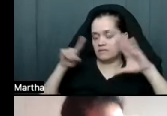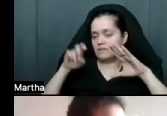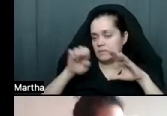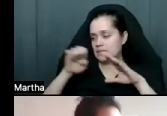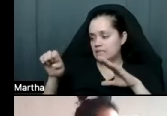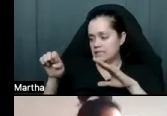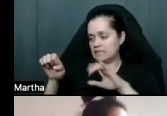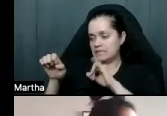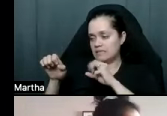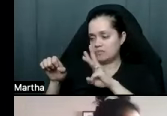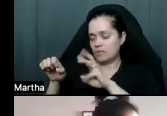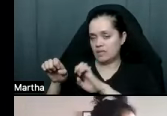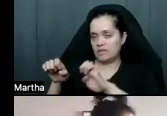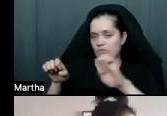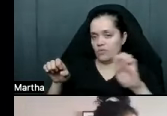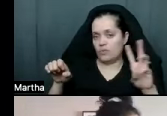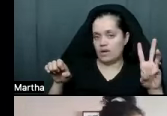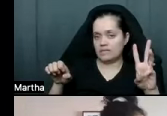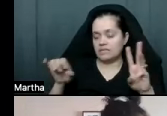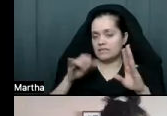same distance and get the same pattern.